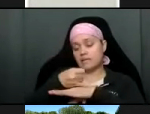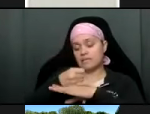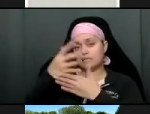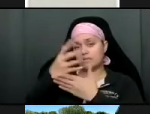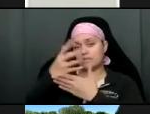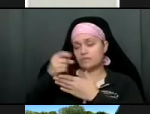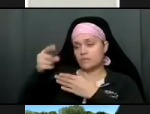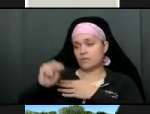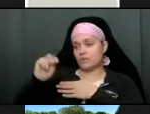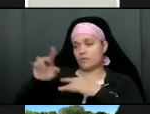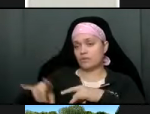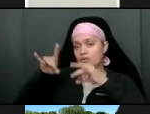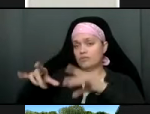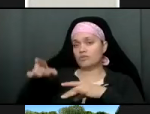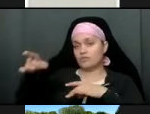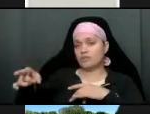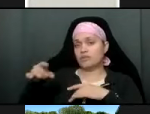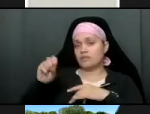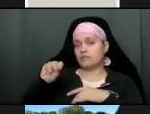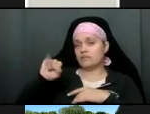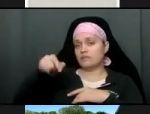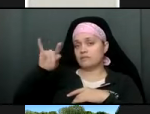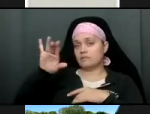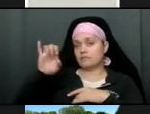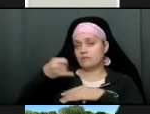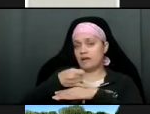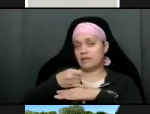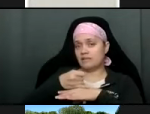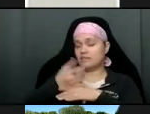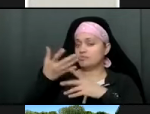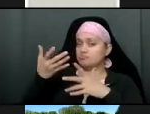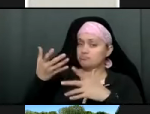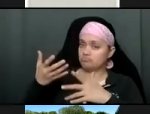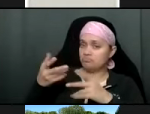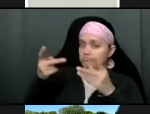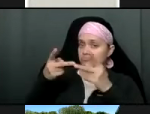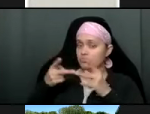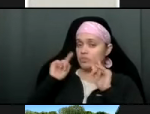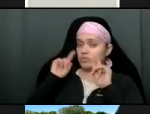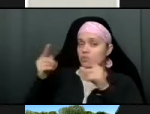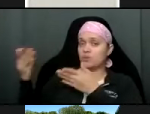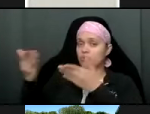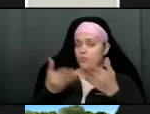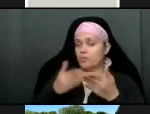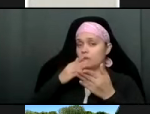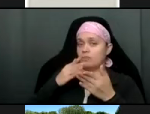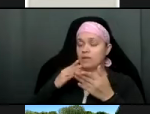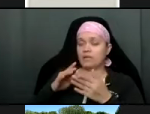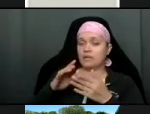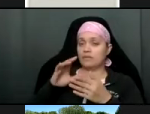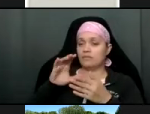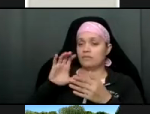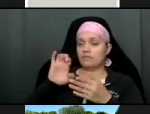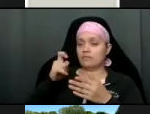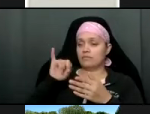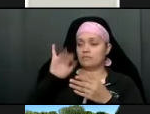north of Australia, the Spice Islands were, places where you could bring back exotic spices and sell